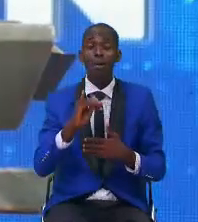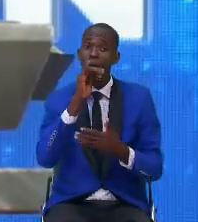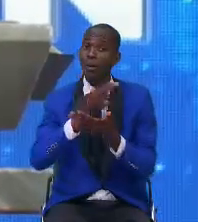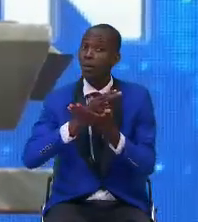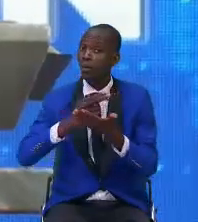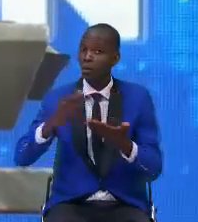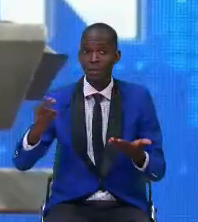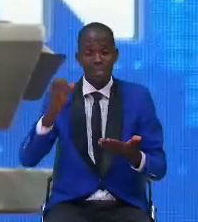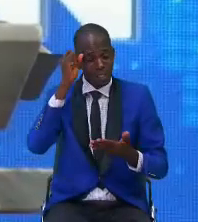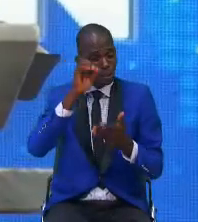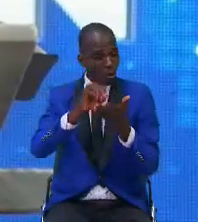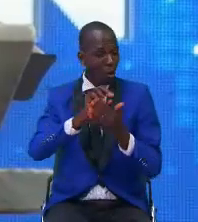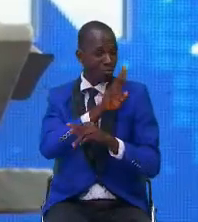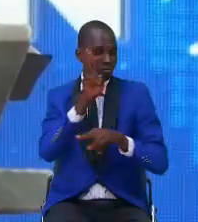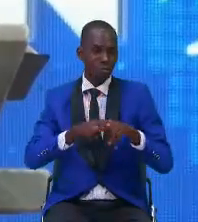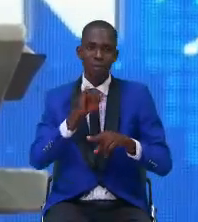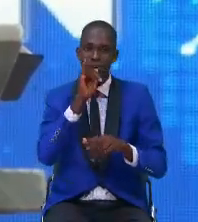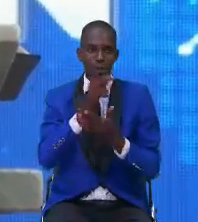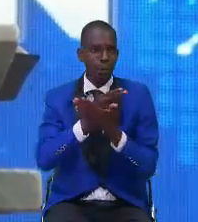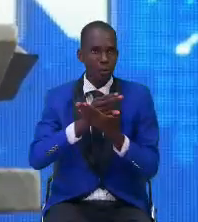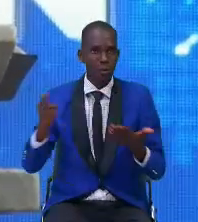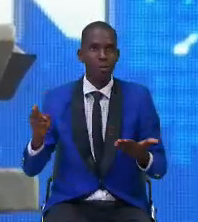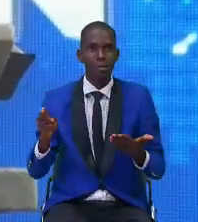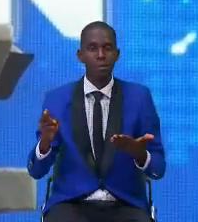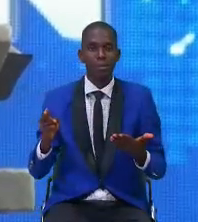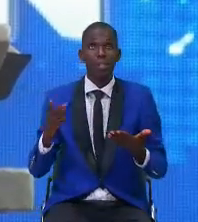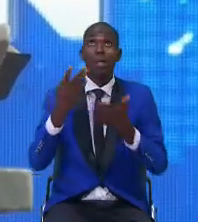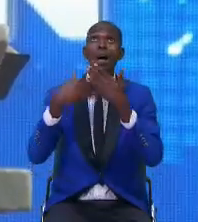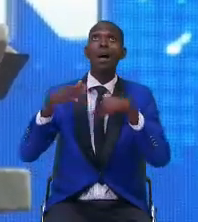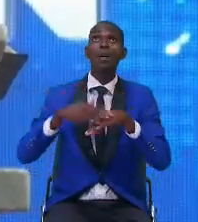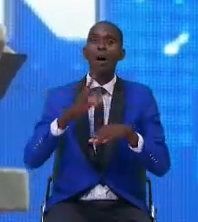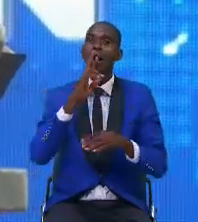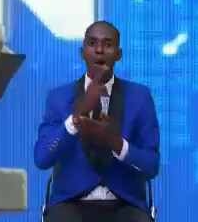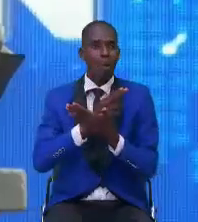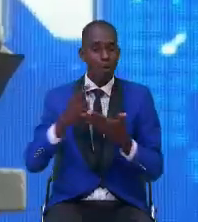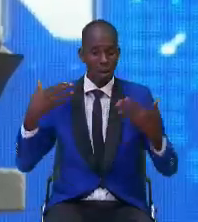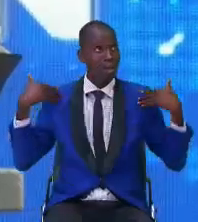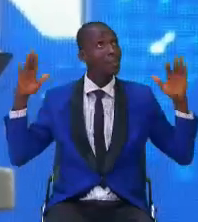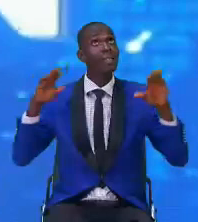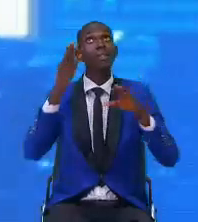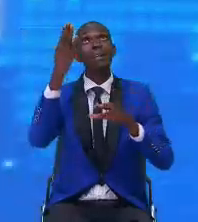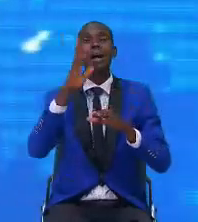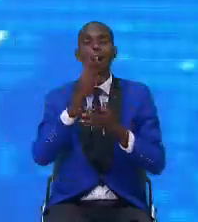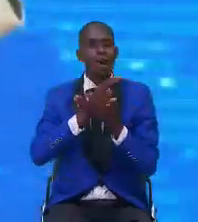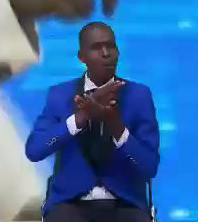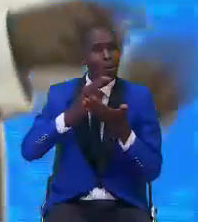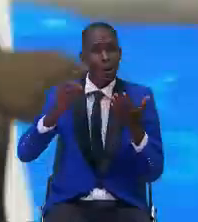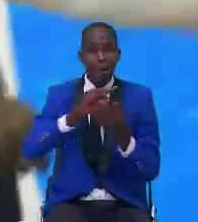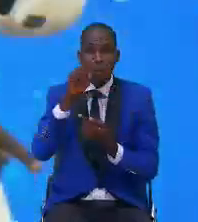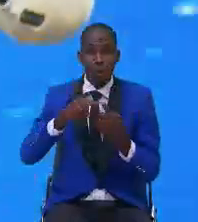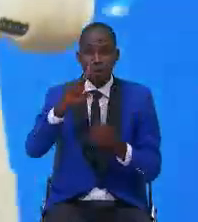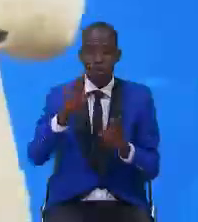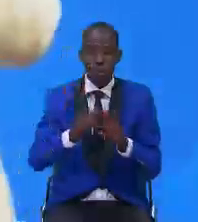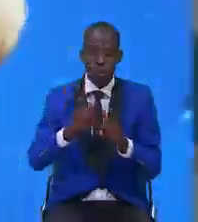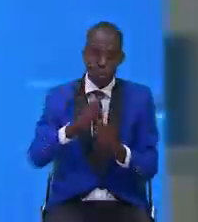His nature is holy. The heavens are holy. His angels are holy. And when you turn around and